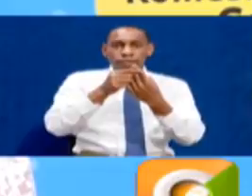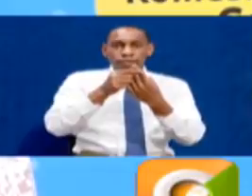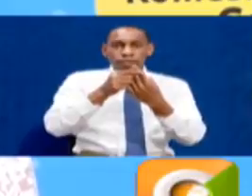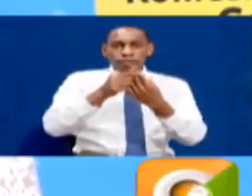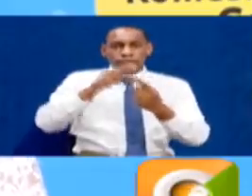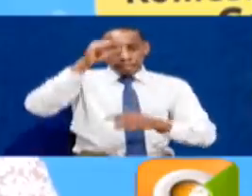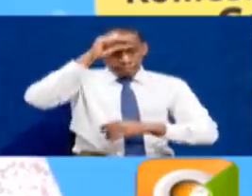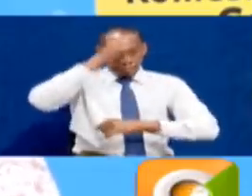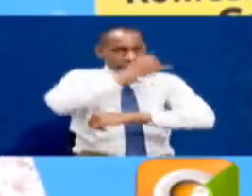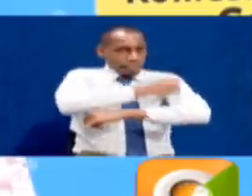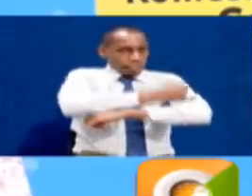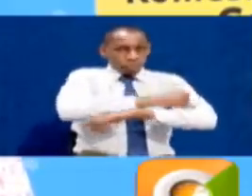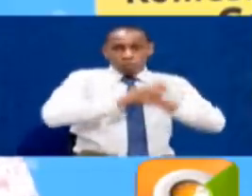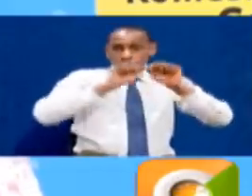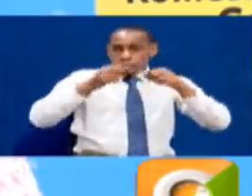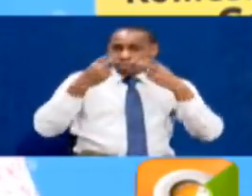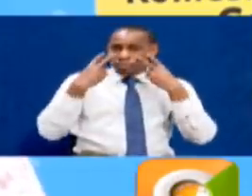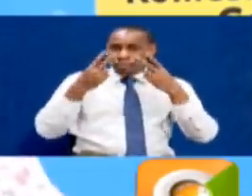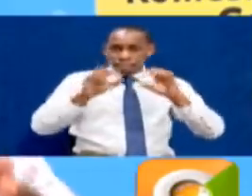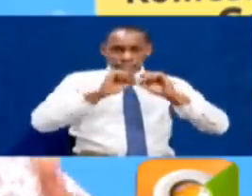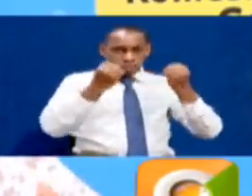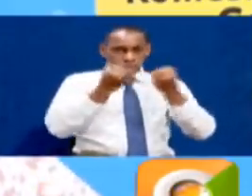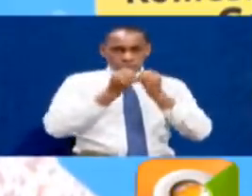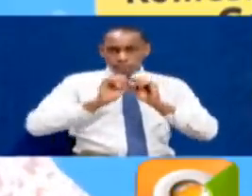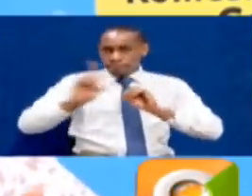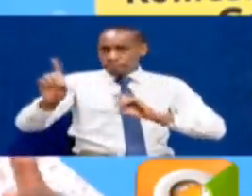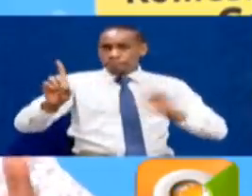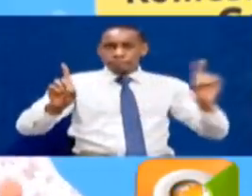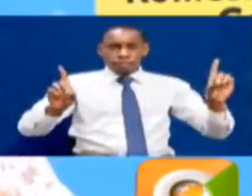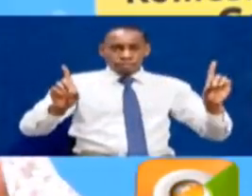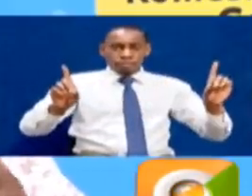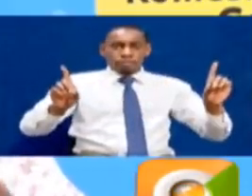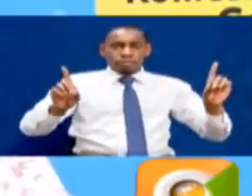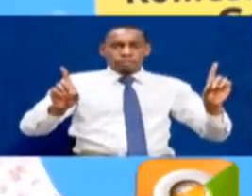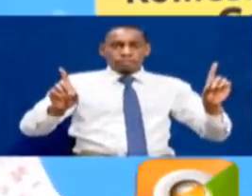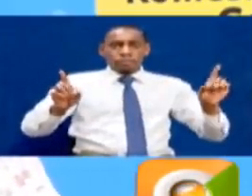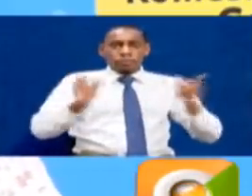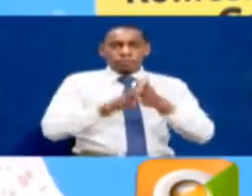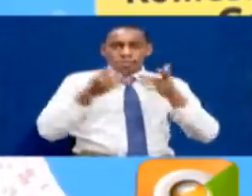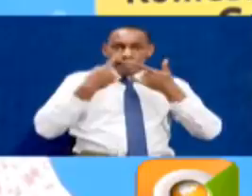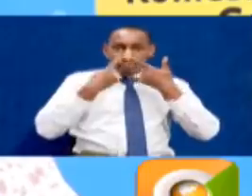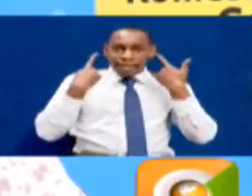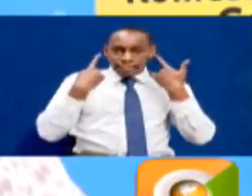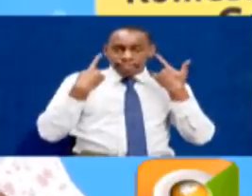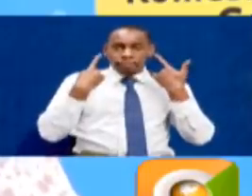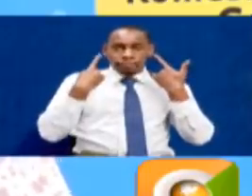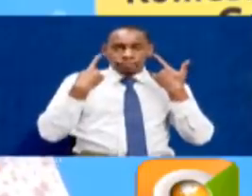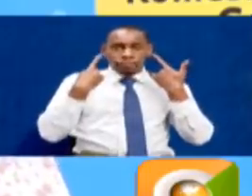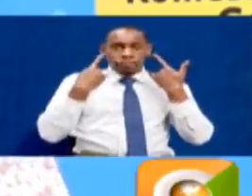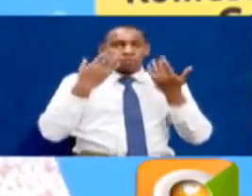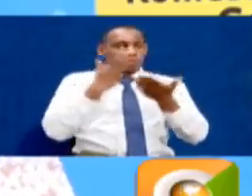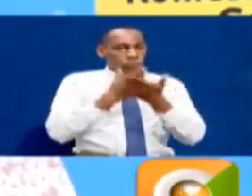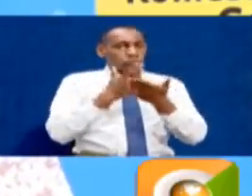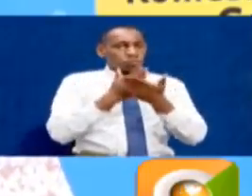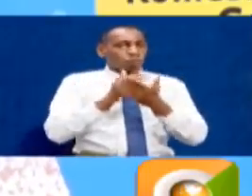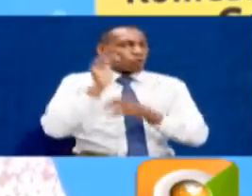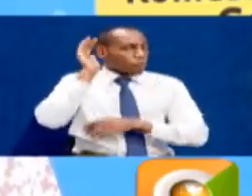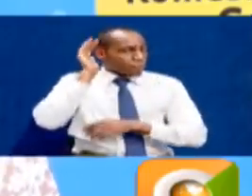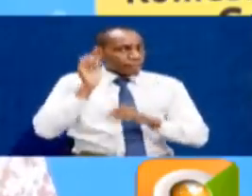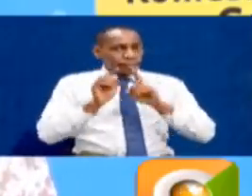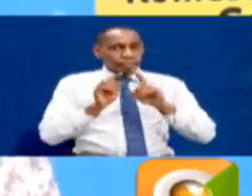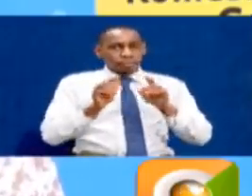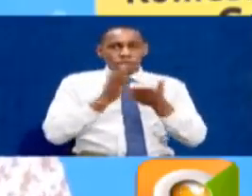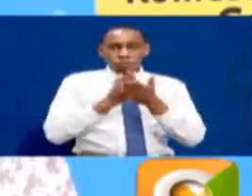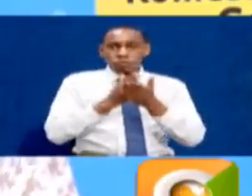of government, you can see the social distancing requirements and the masks are there. But as much